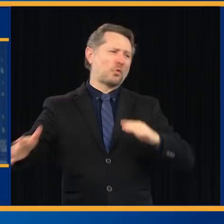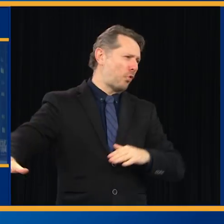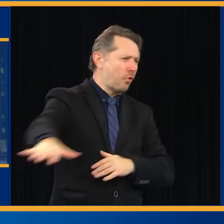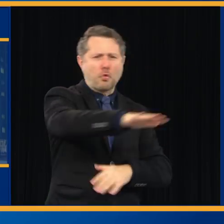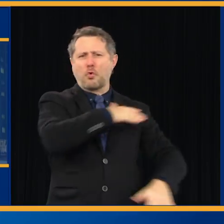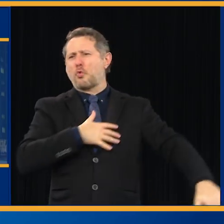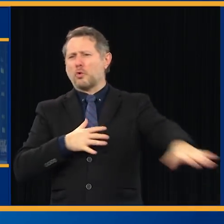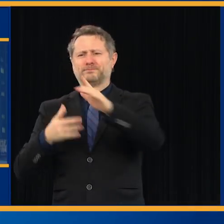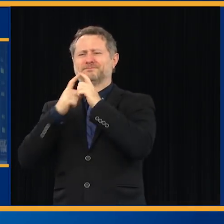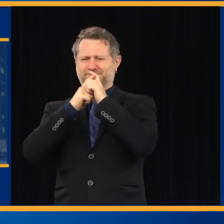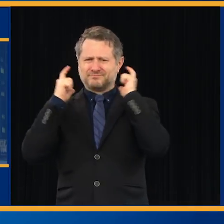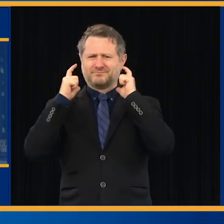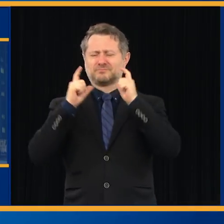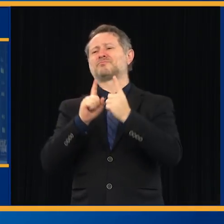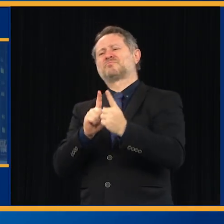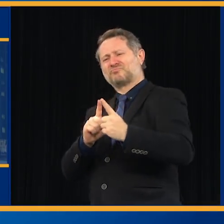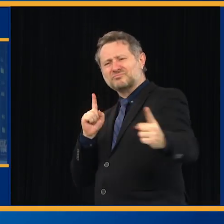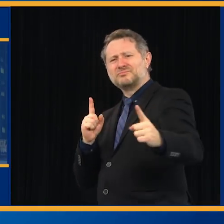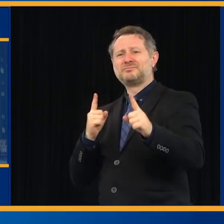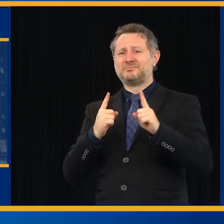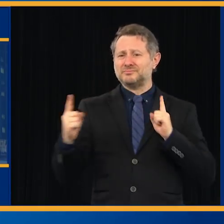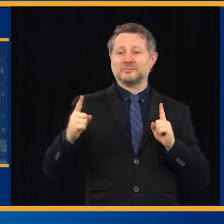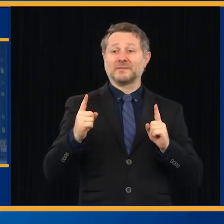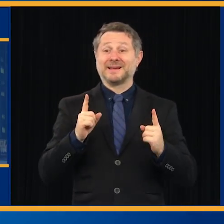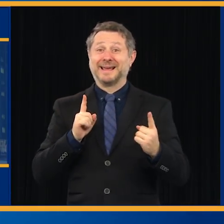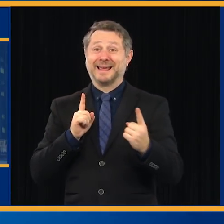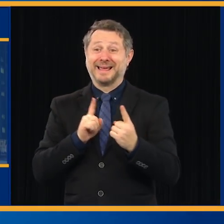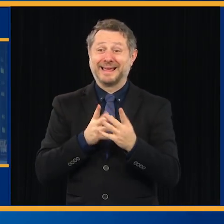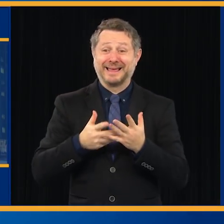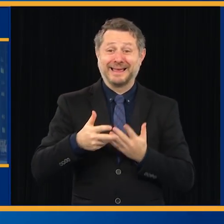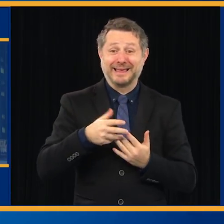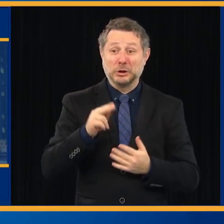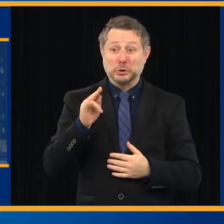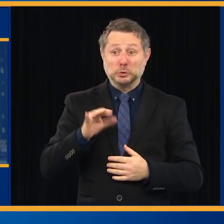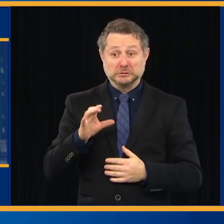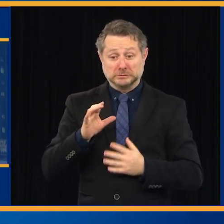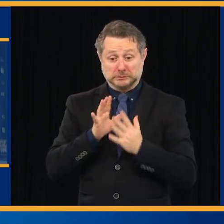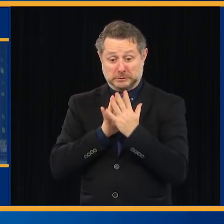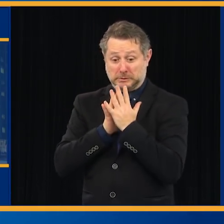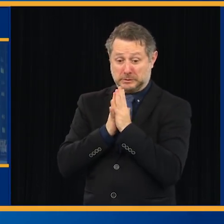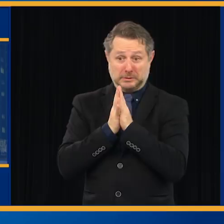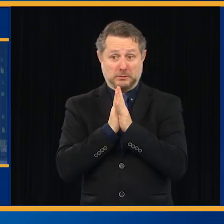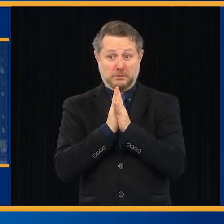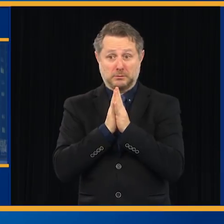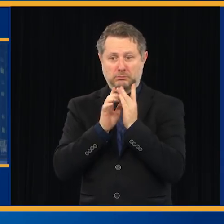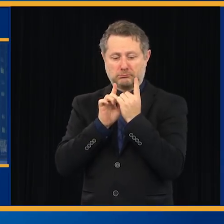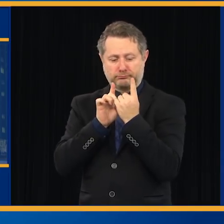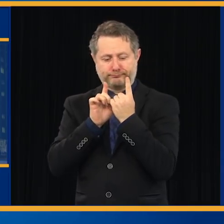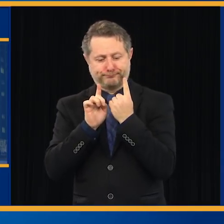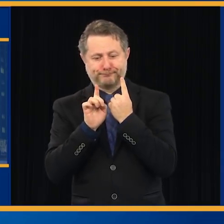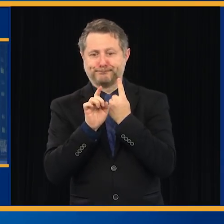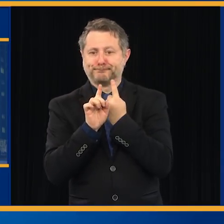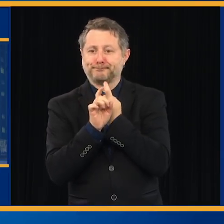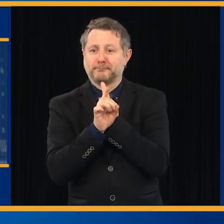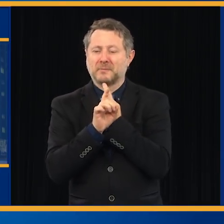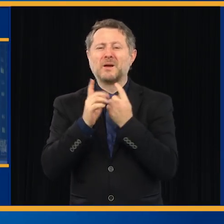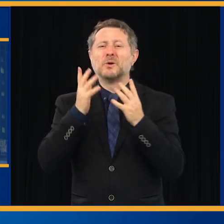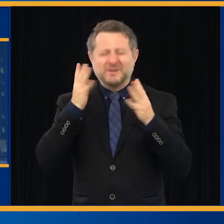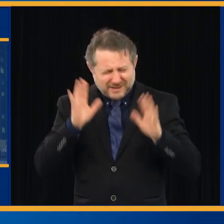Socially distance. If you can't socially distance, you're in New York City, you're going to walk up next to a person, wear a